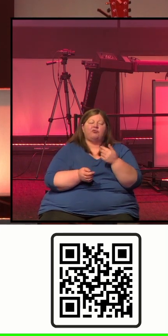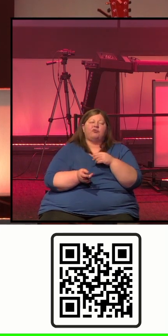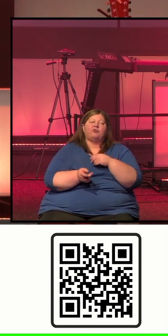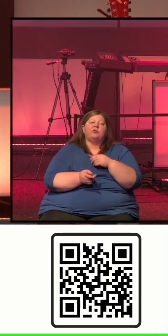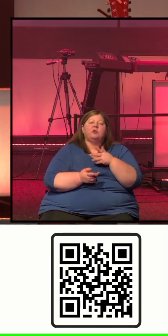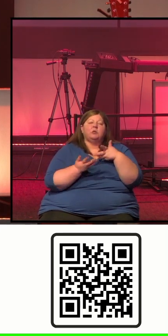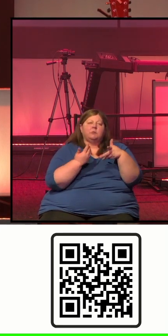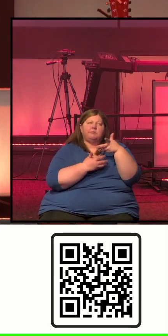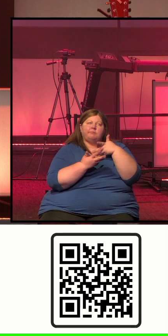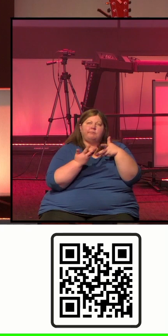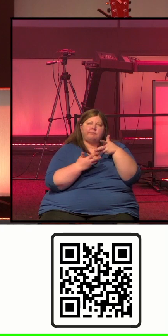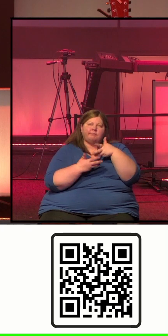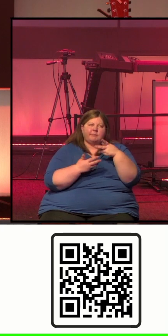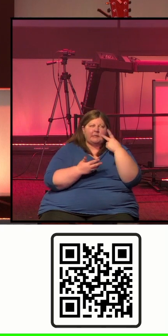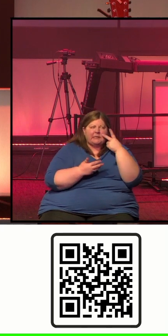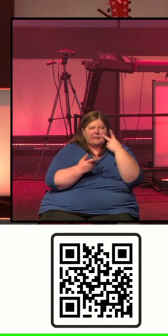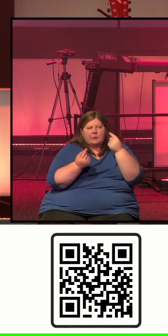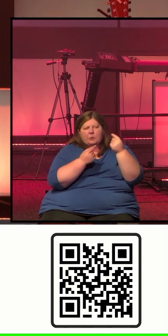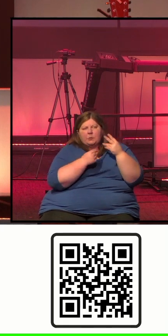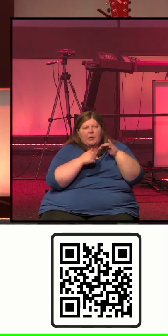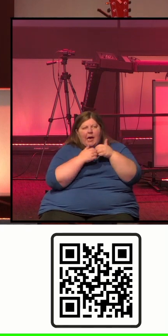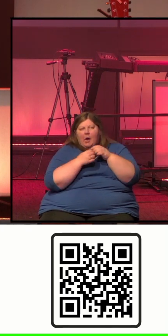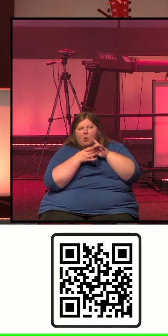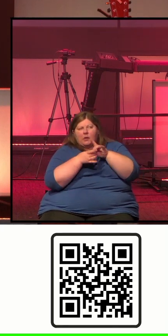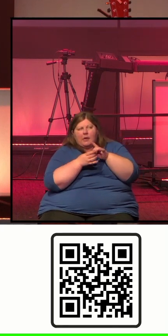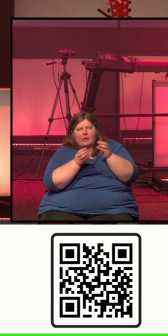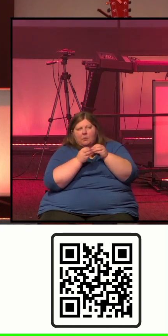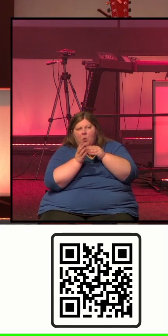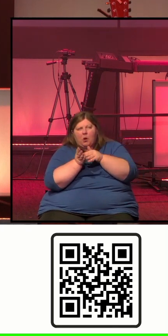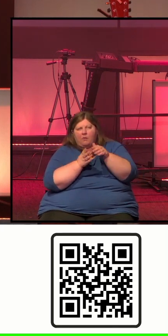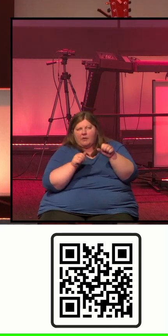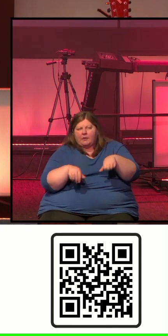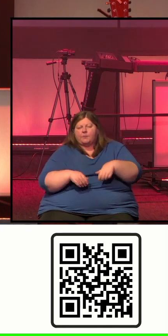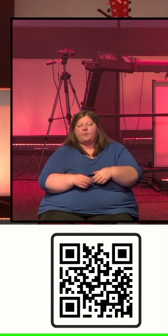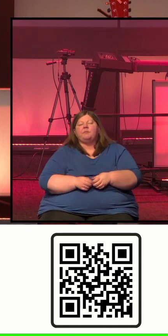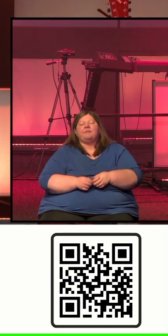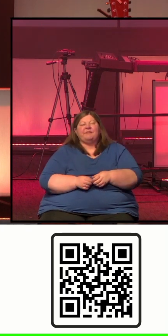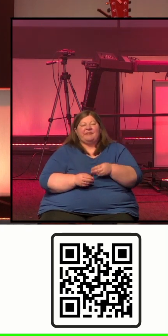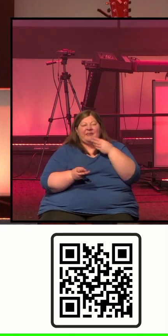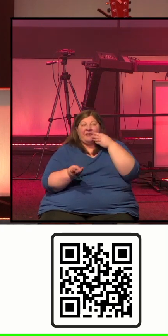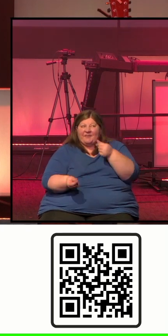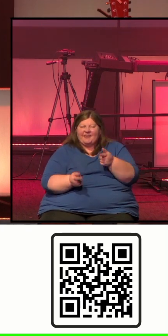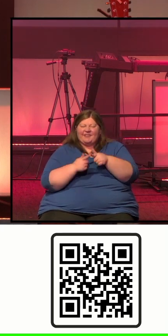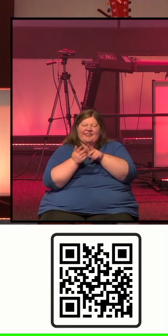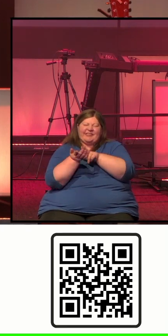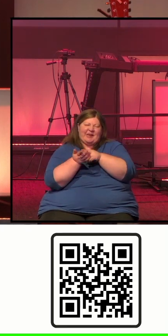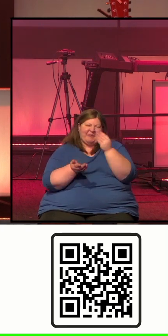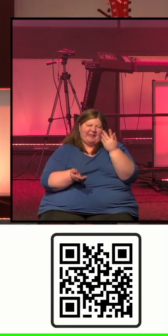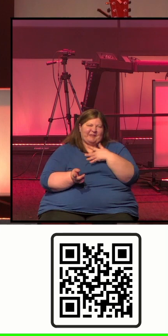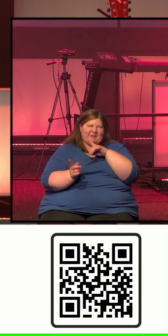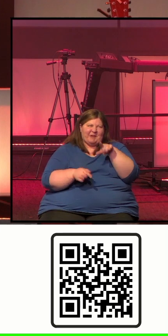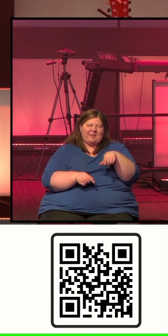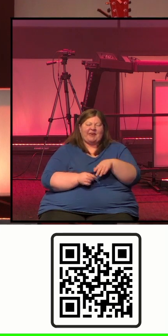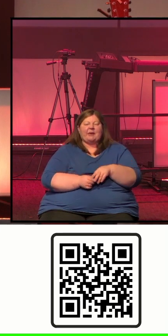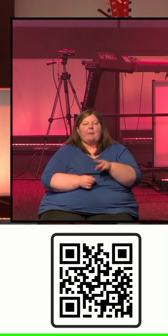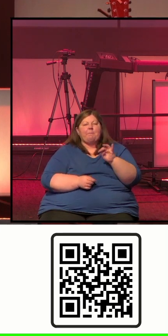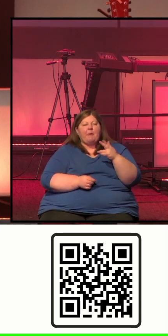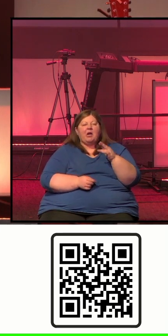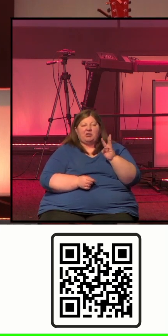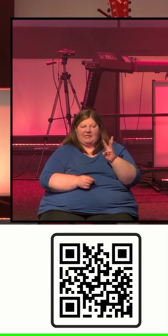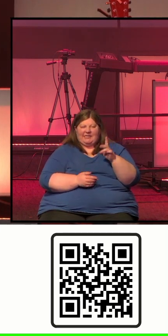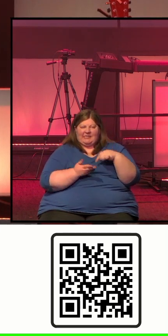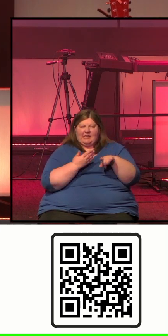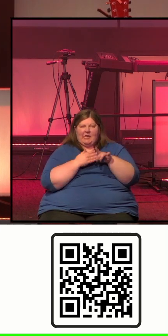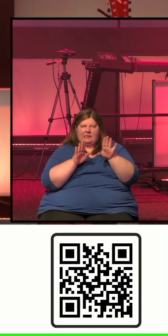connect and to hear about how some next steps you can take. And so we will feed you. We just need you to sign up. That's all you need to do. So it's March 6th, next